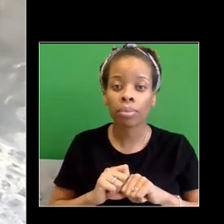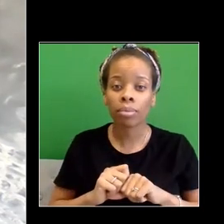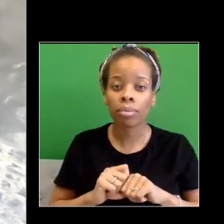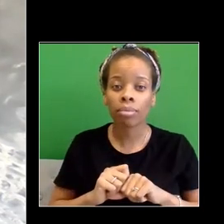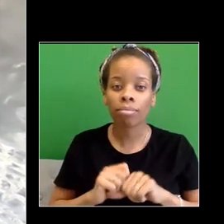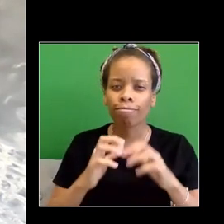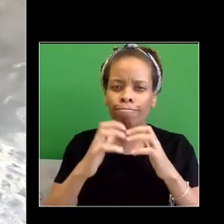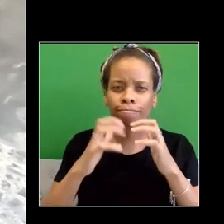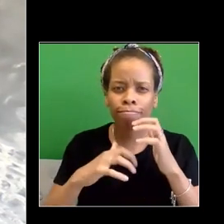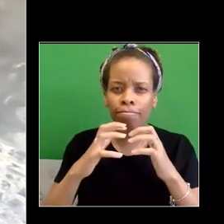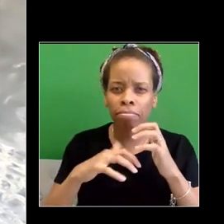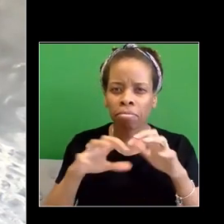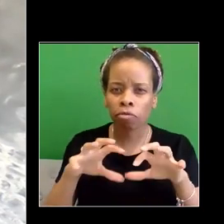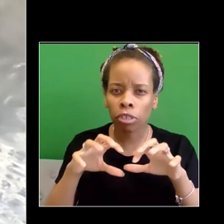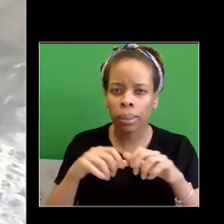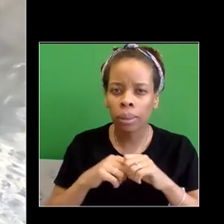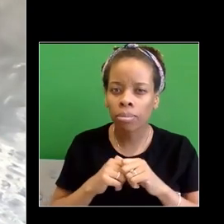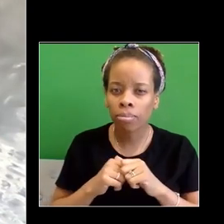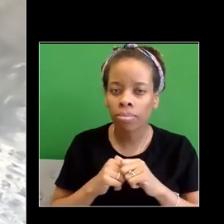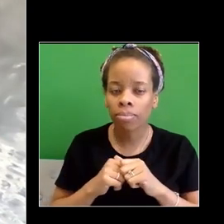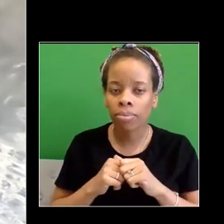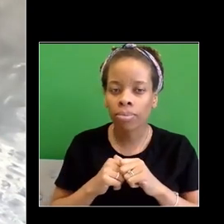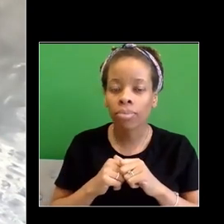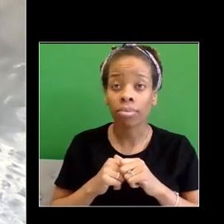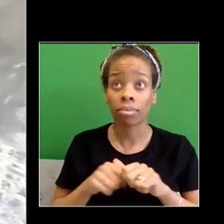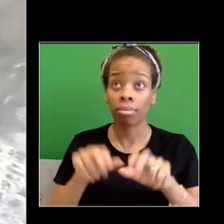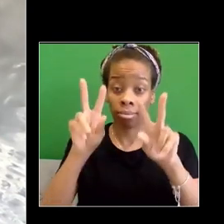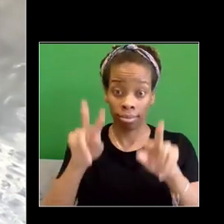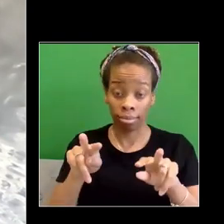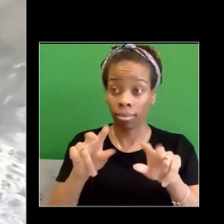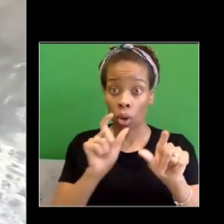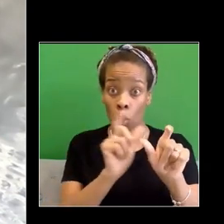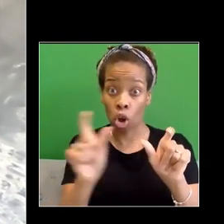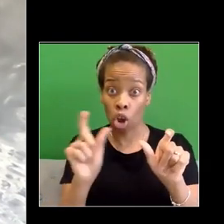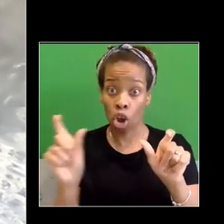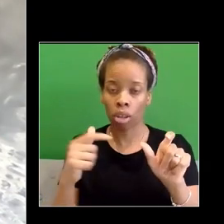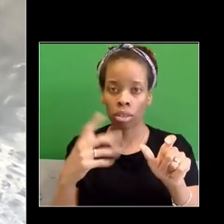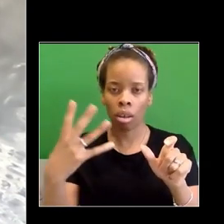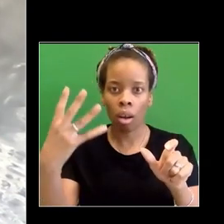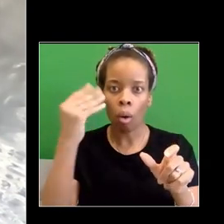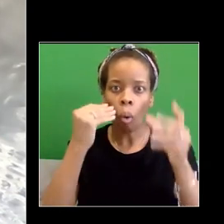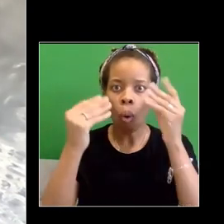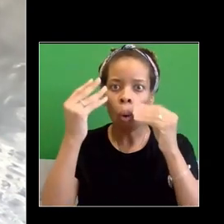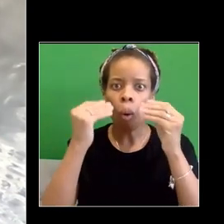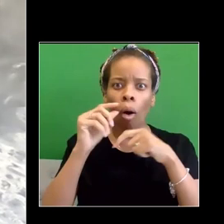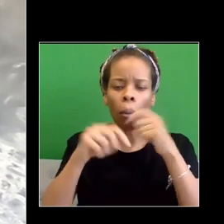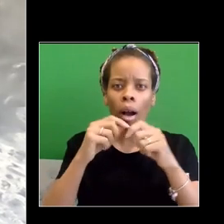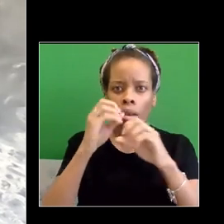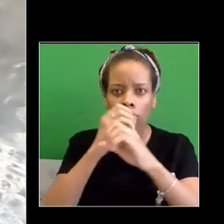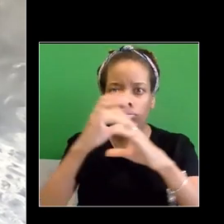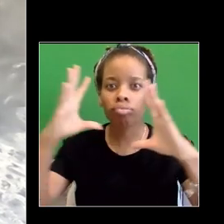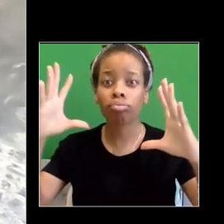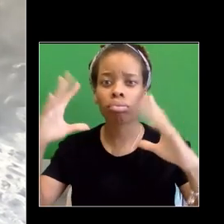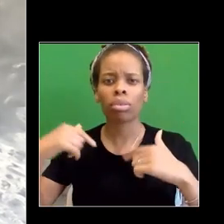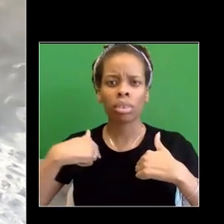having these words there, hopefully take you in a different way. And I never like to be too